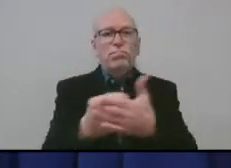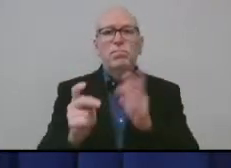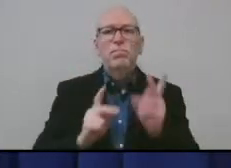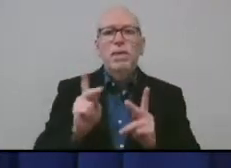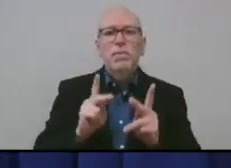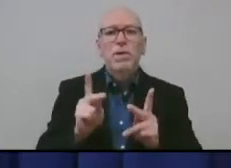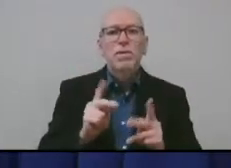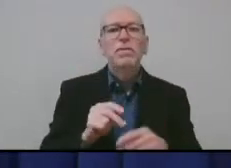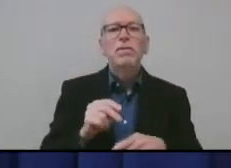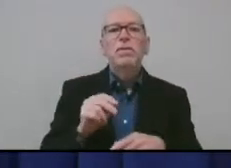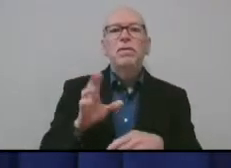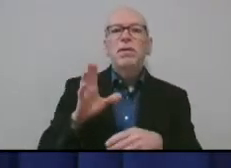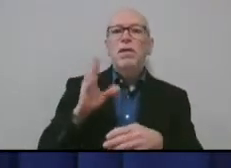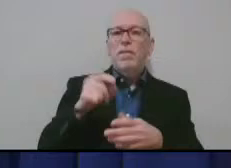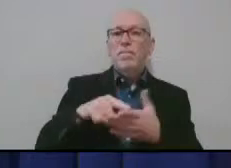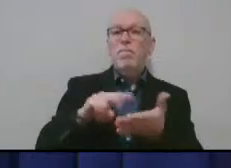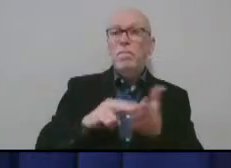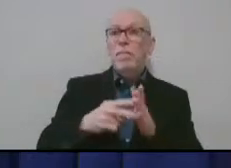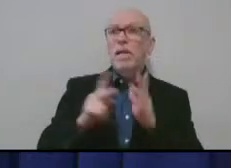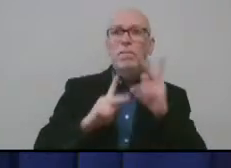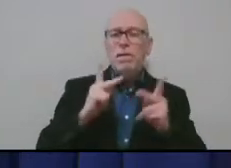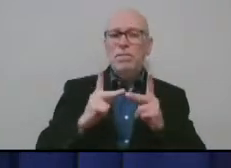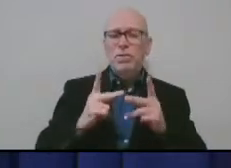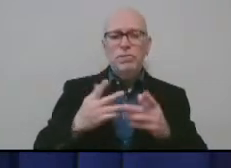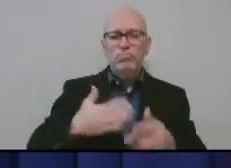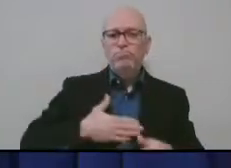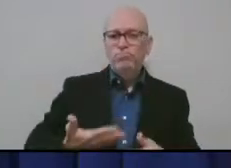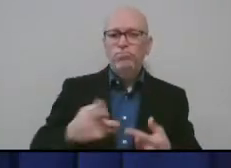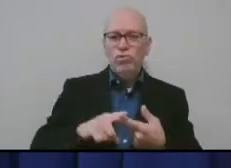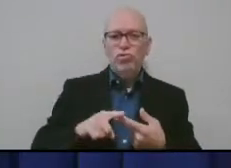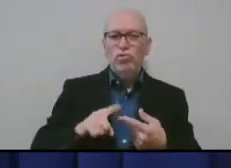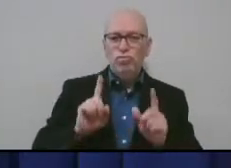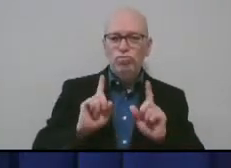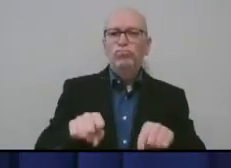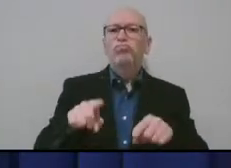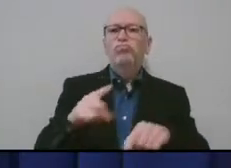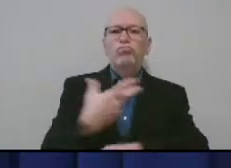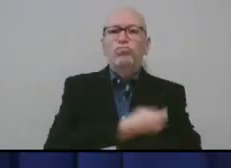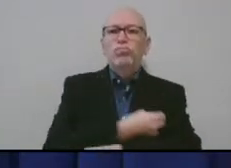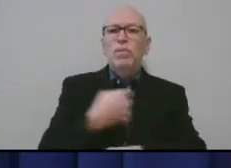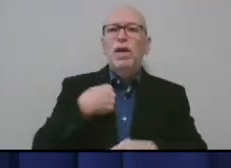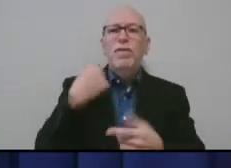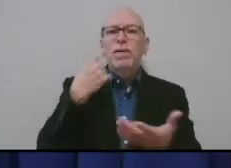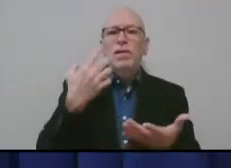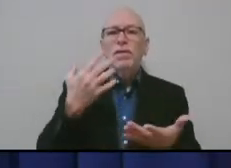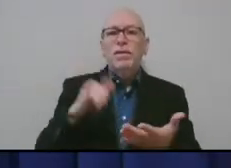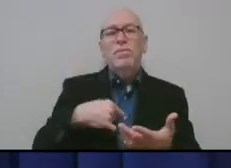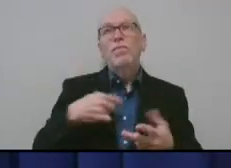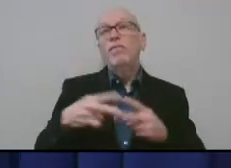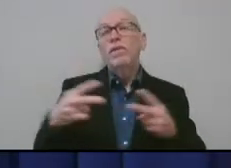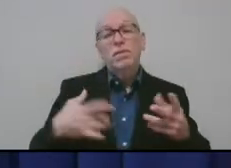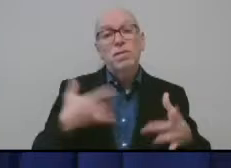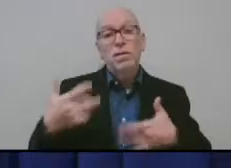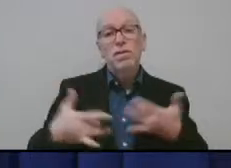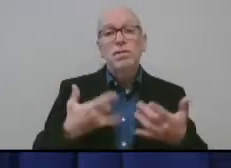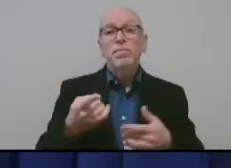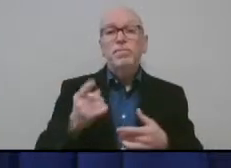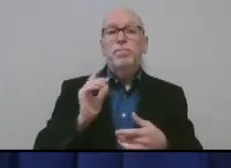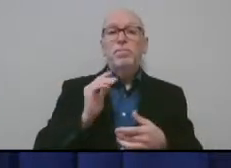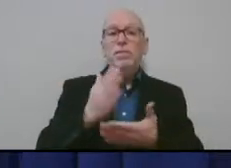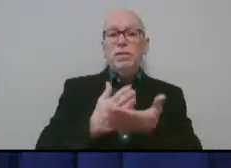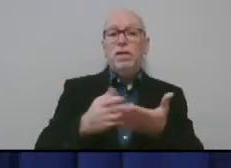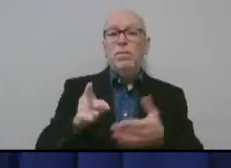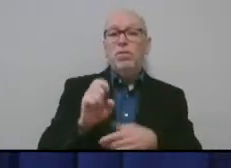that's a credit to people stepping up. And I think you'll see later something we're just very excited about are some of those